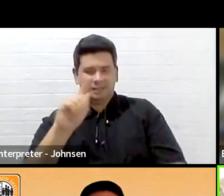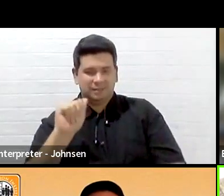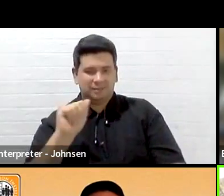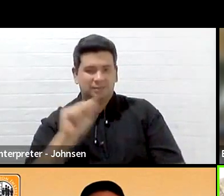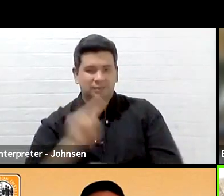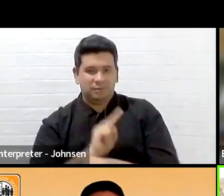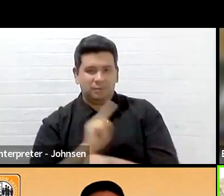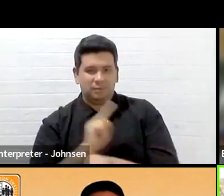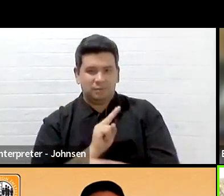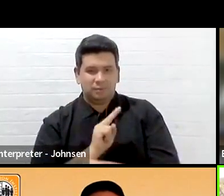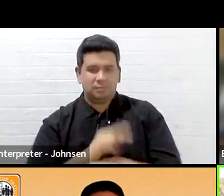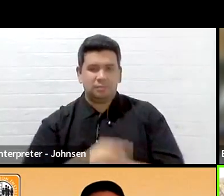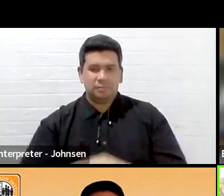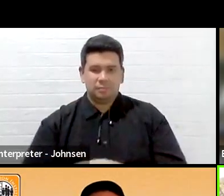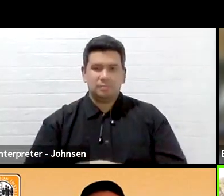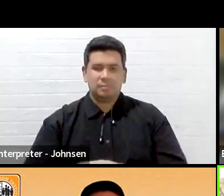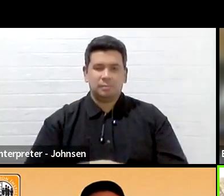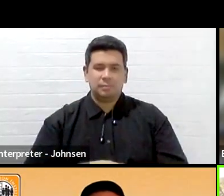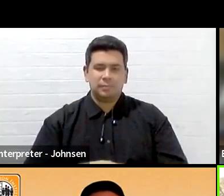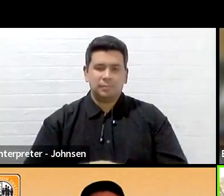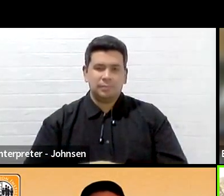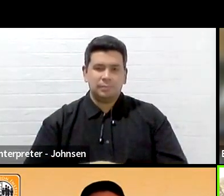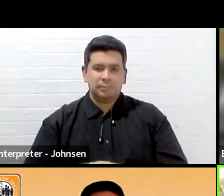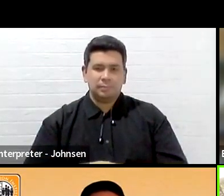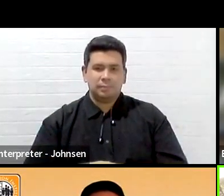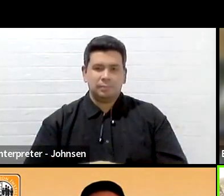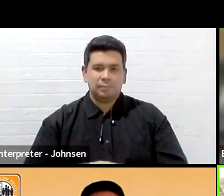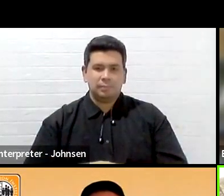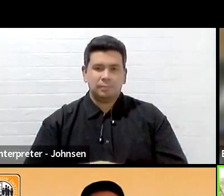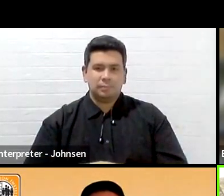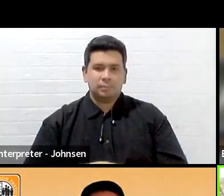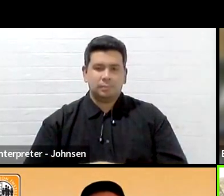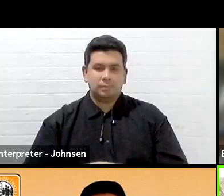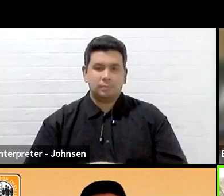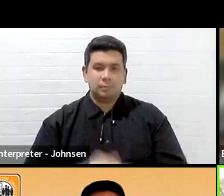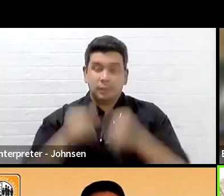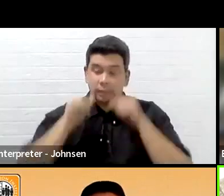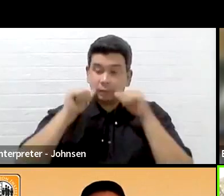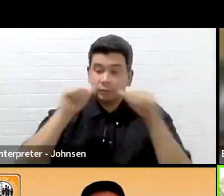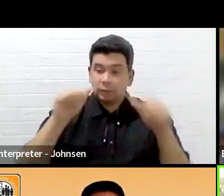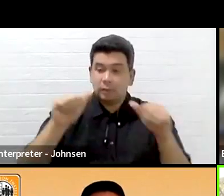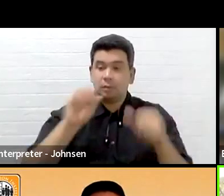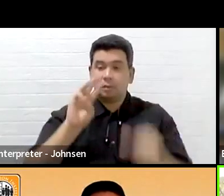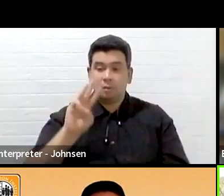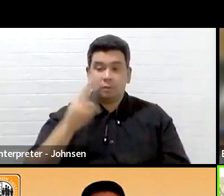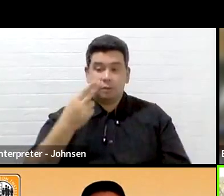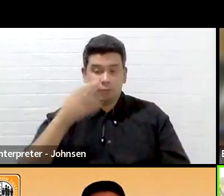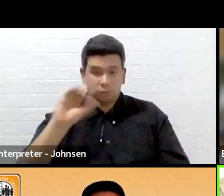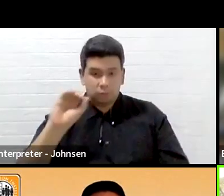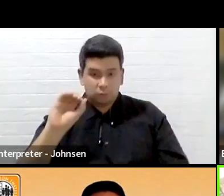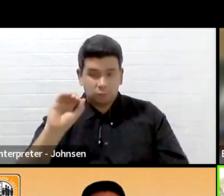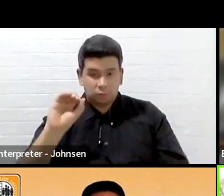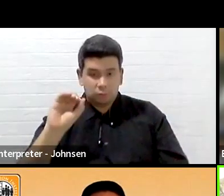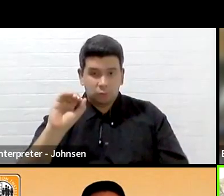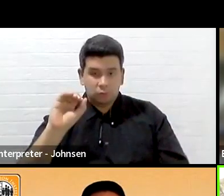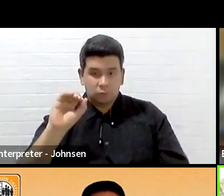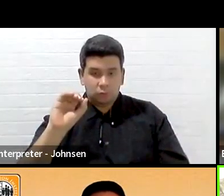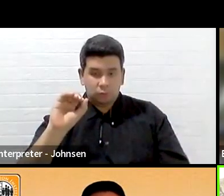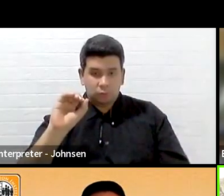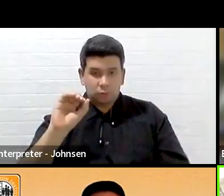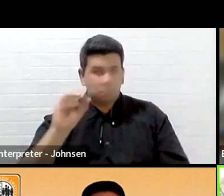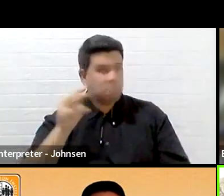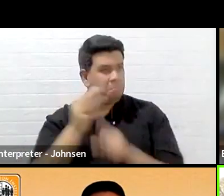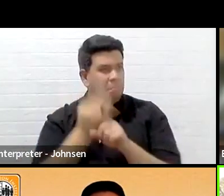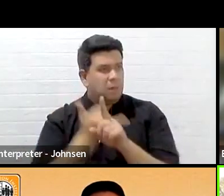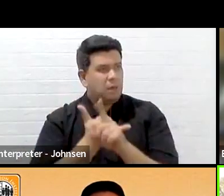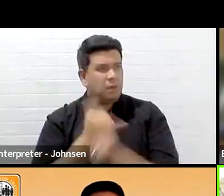that classification, because it was announced by WHO, I think in May